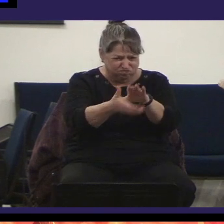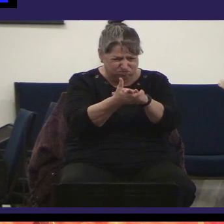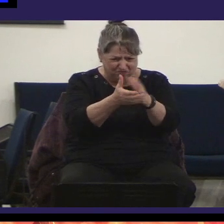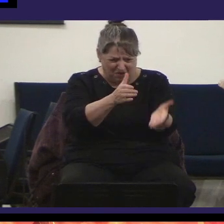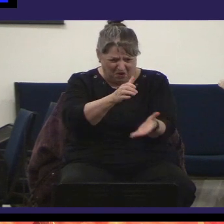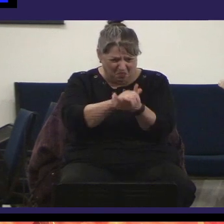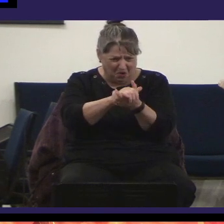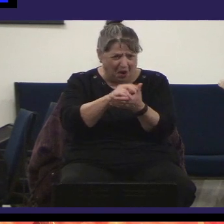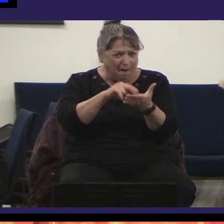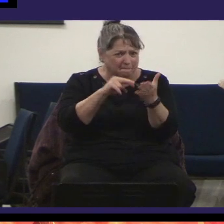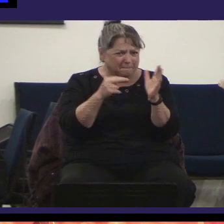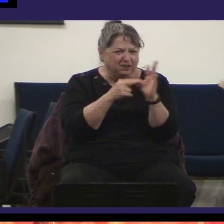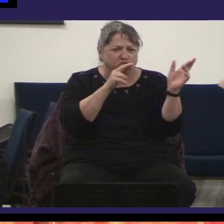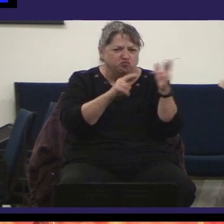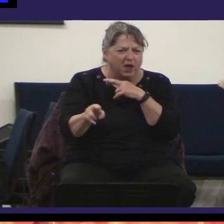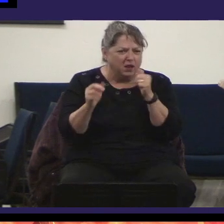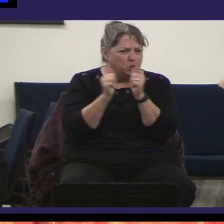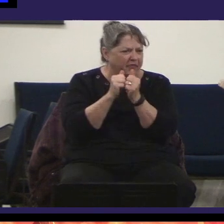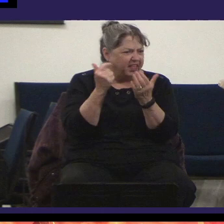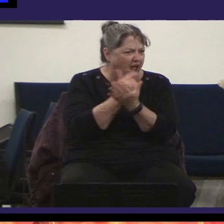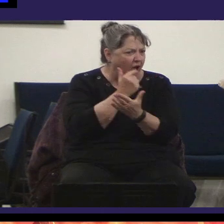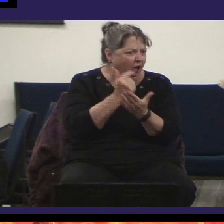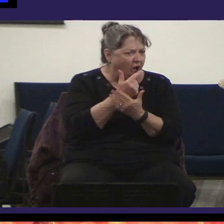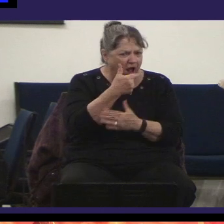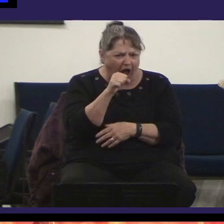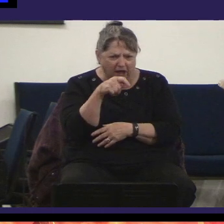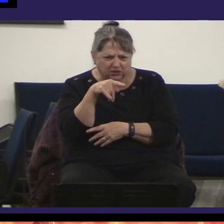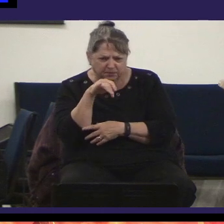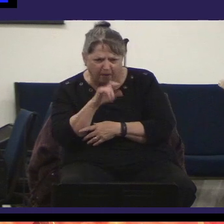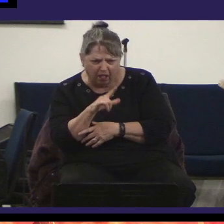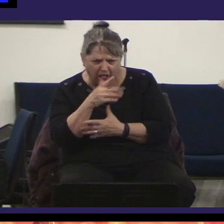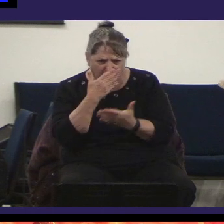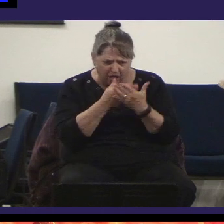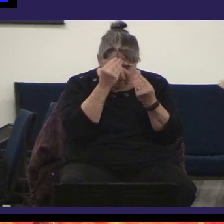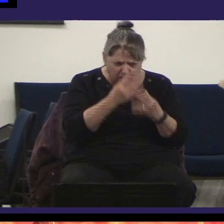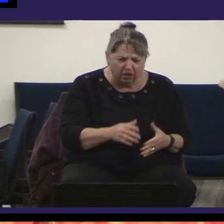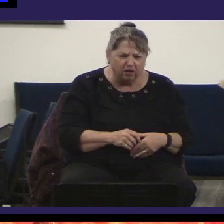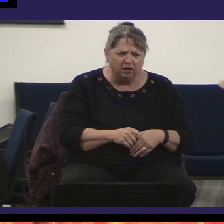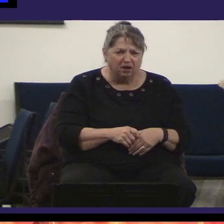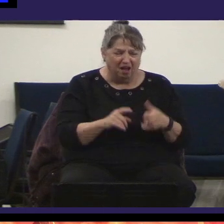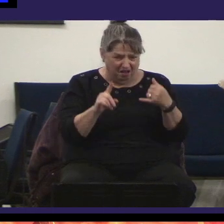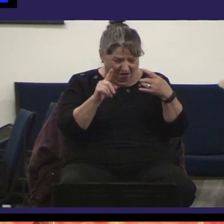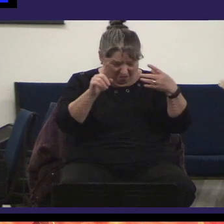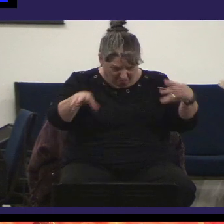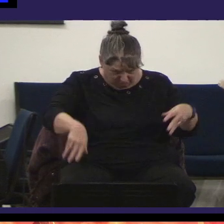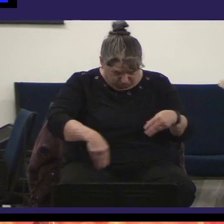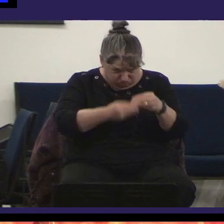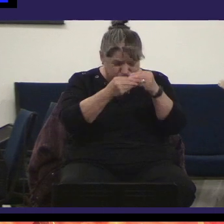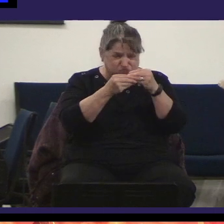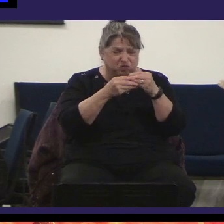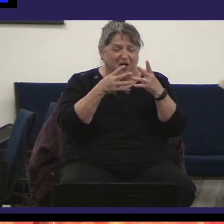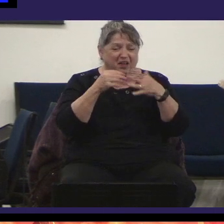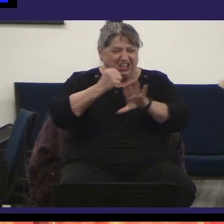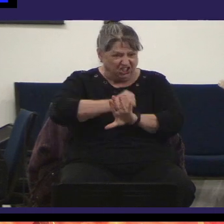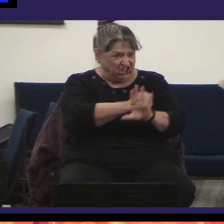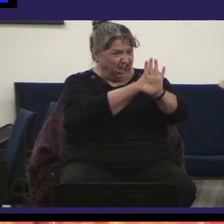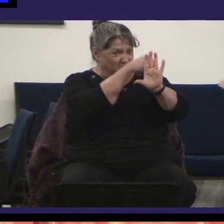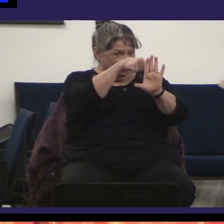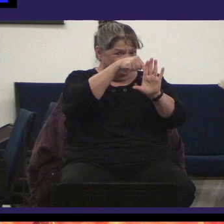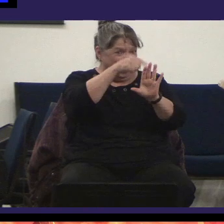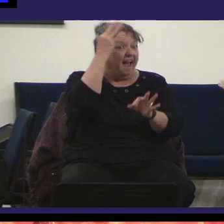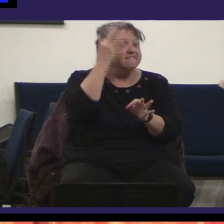the gospel of peace. In addition to all this, take up the shield of faith with which you